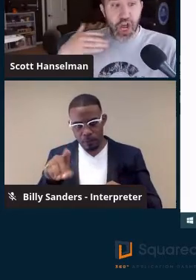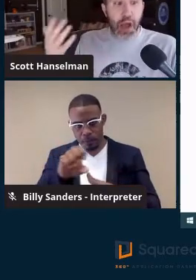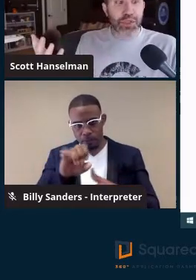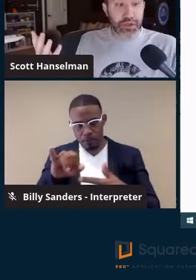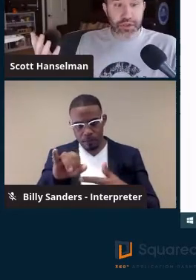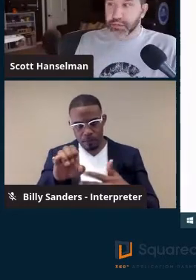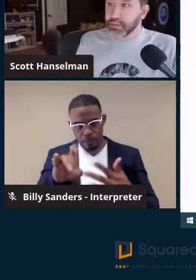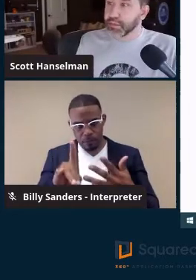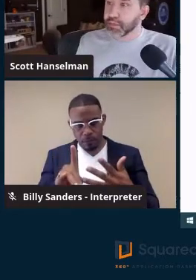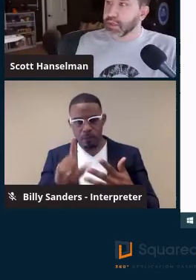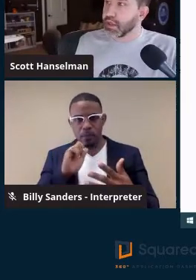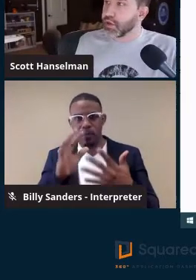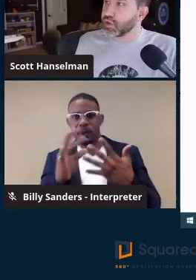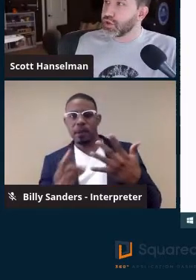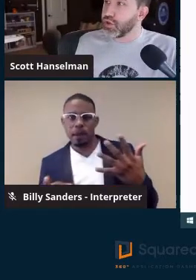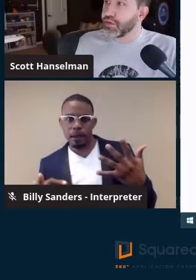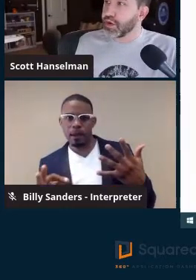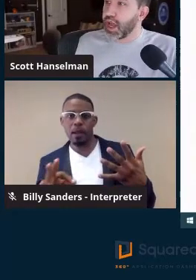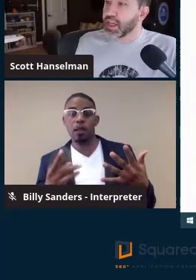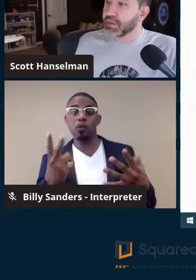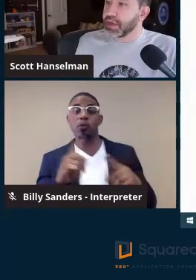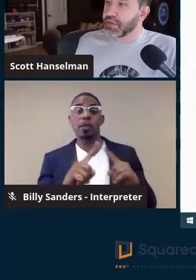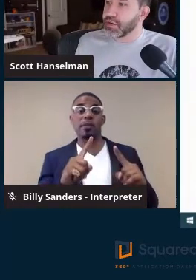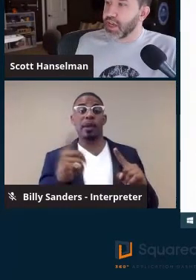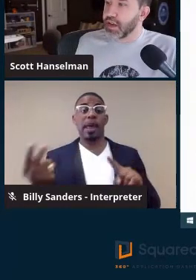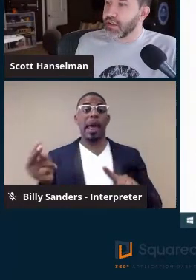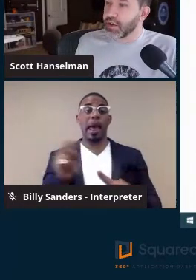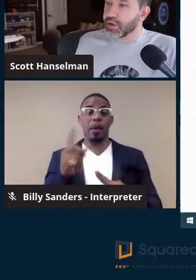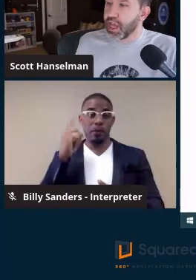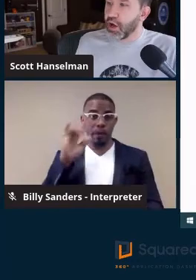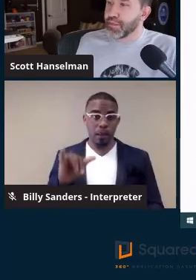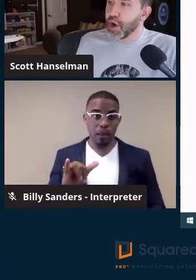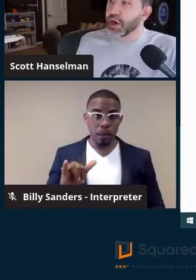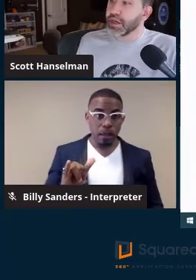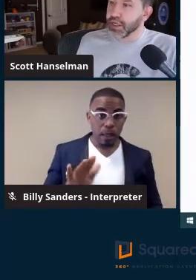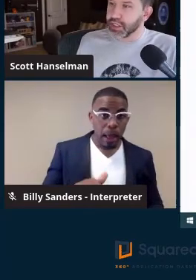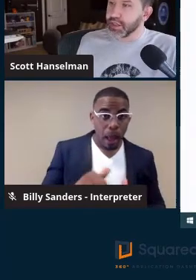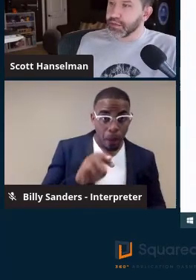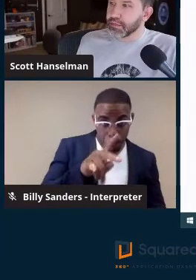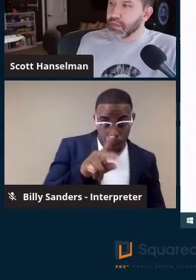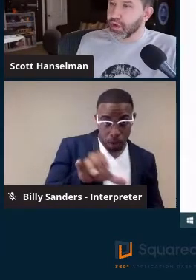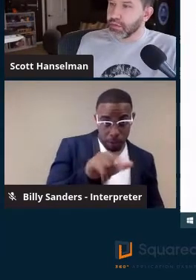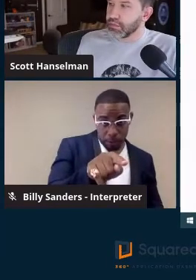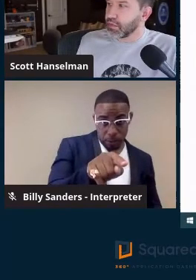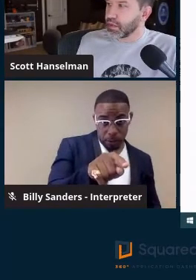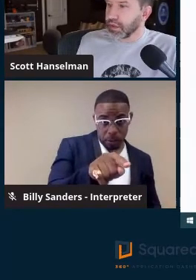there's options. There's two different aspects for that. There's how Mark does it,